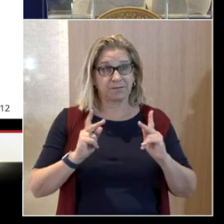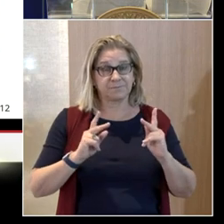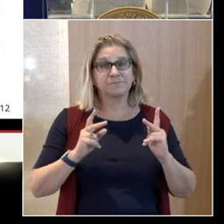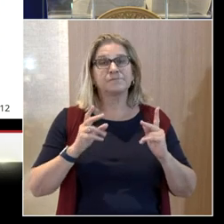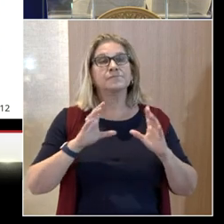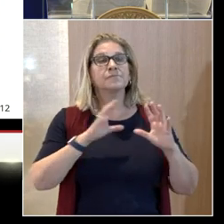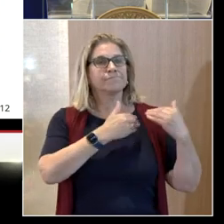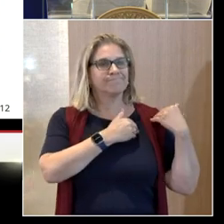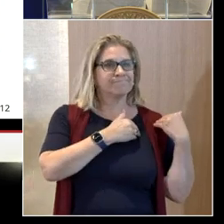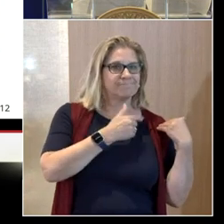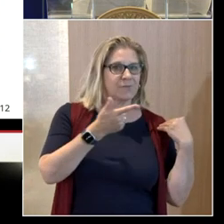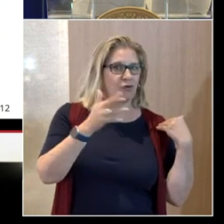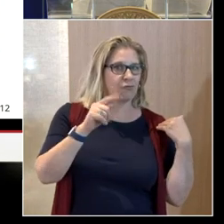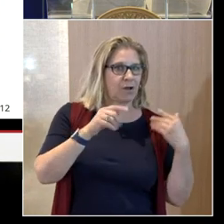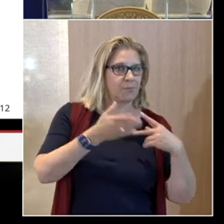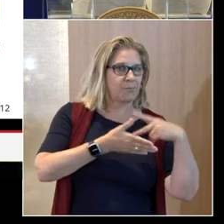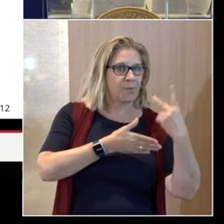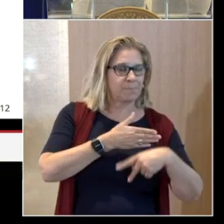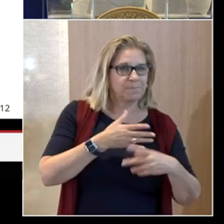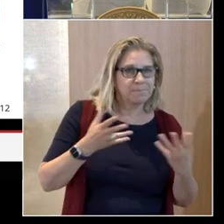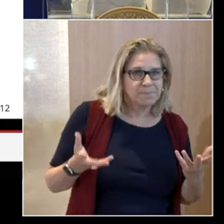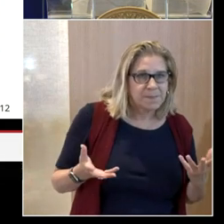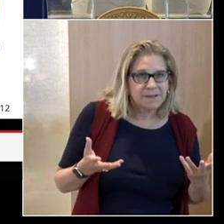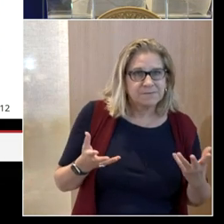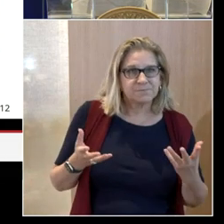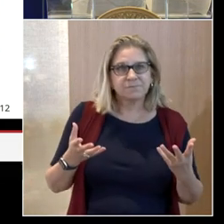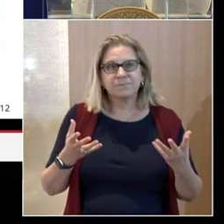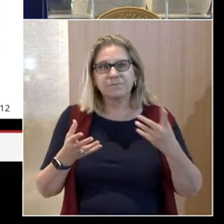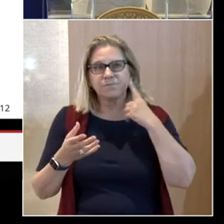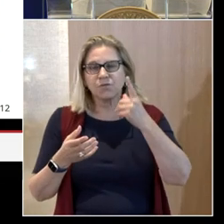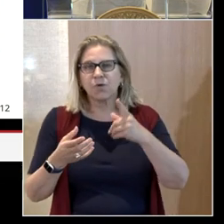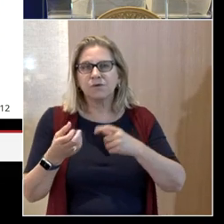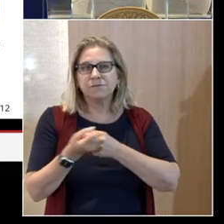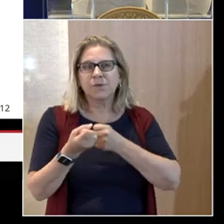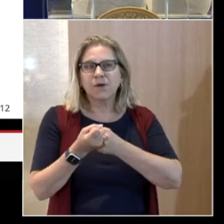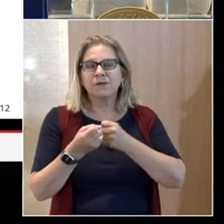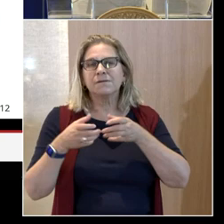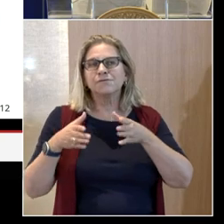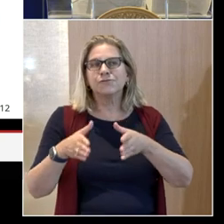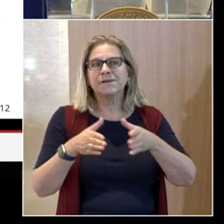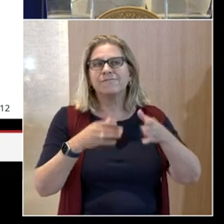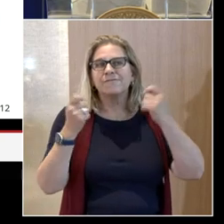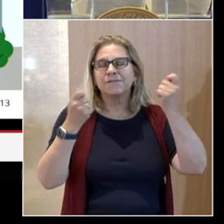will continue in fiscal year 24.